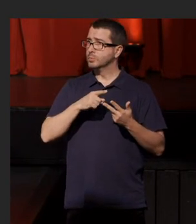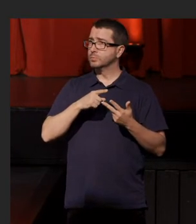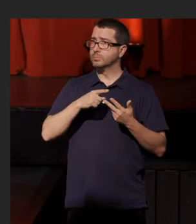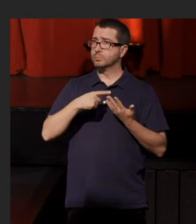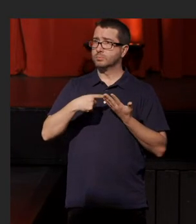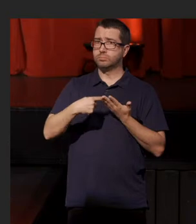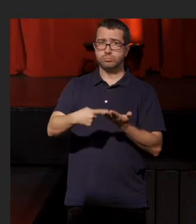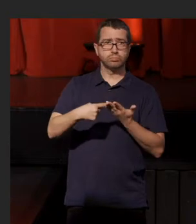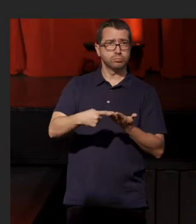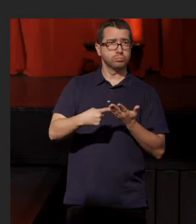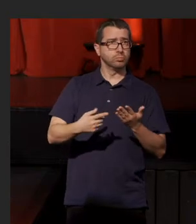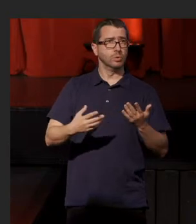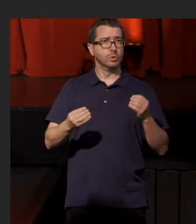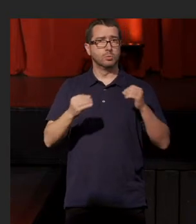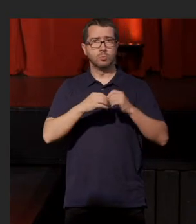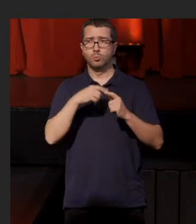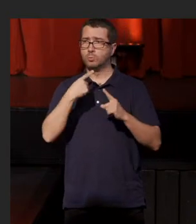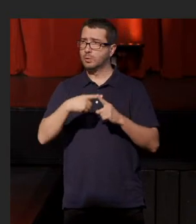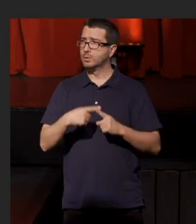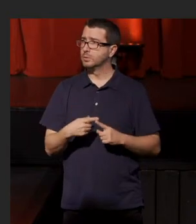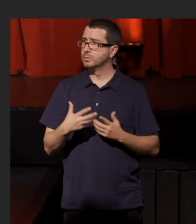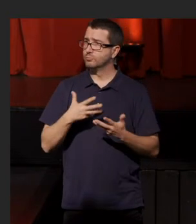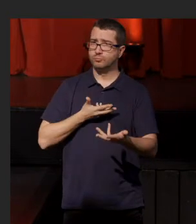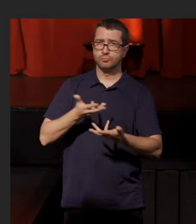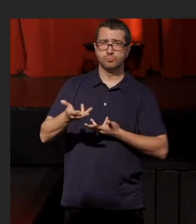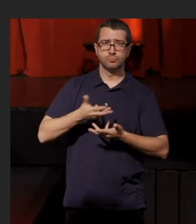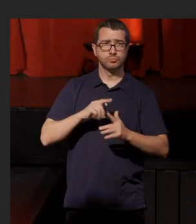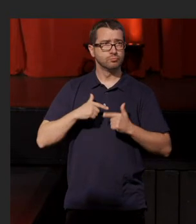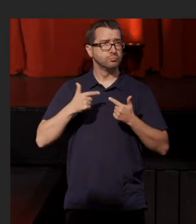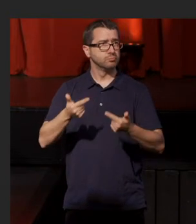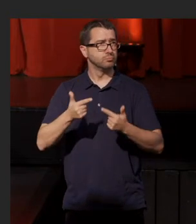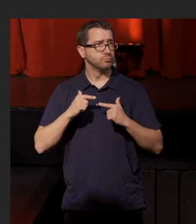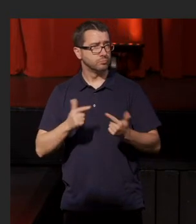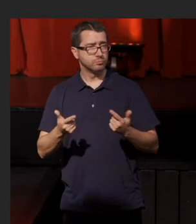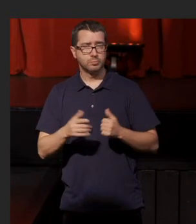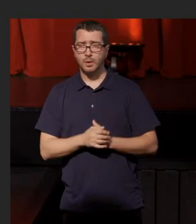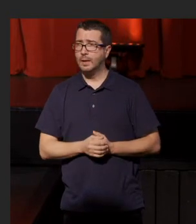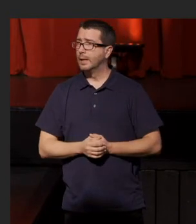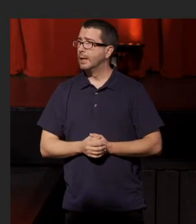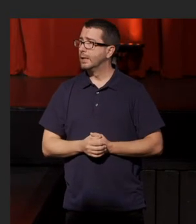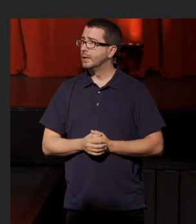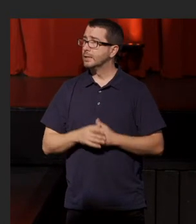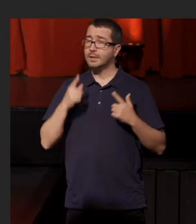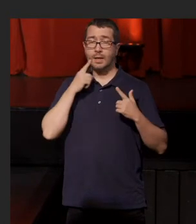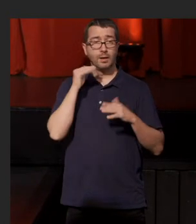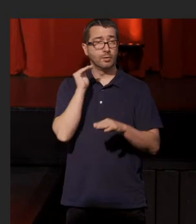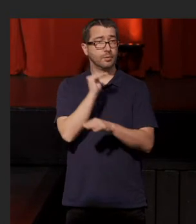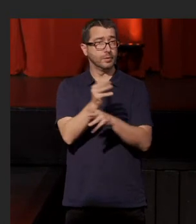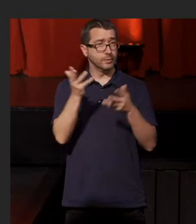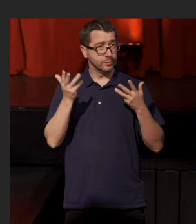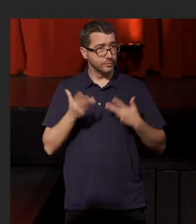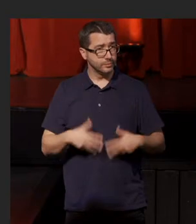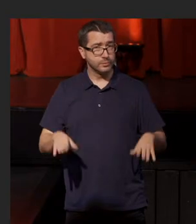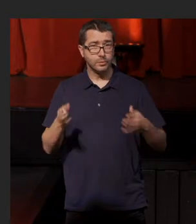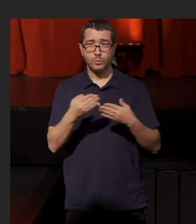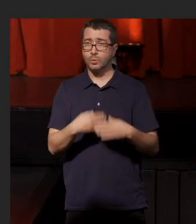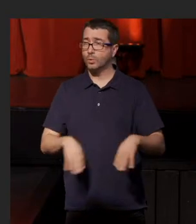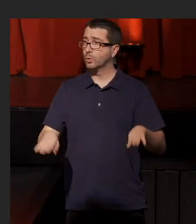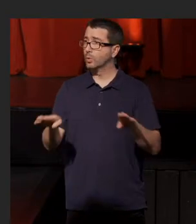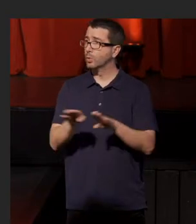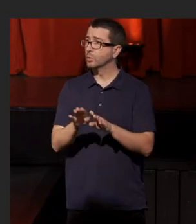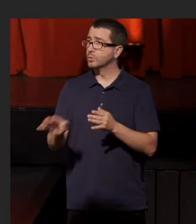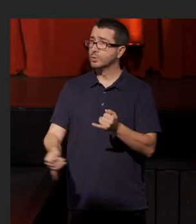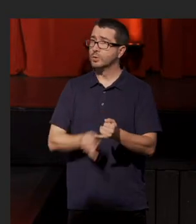more positive way of finding discourse and compromise. To close the evening, we'd like to hear some